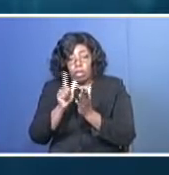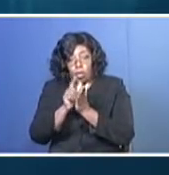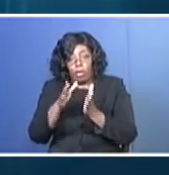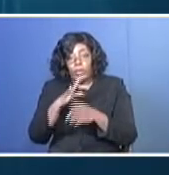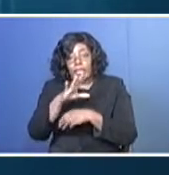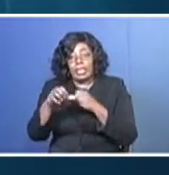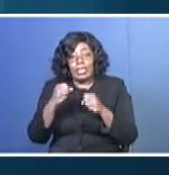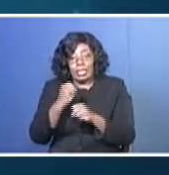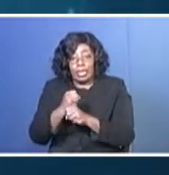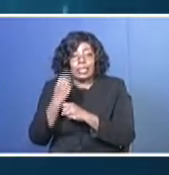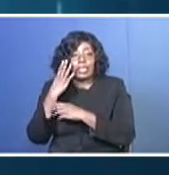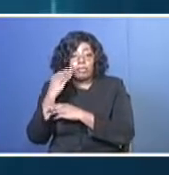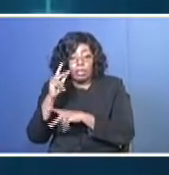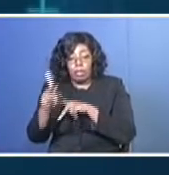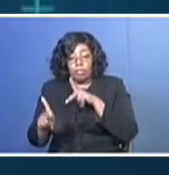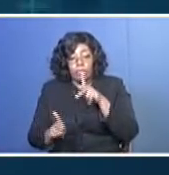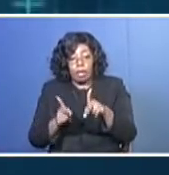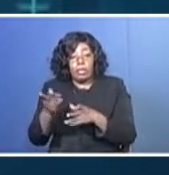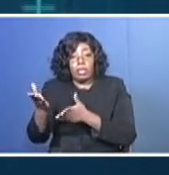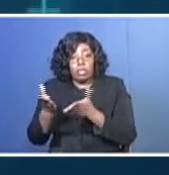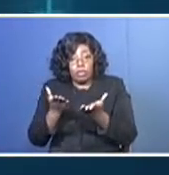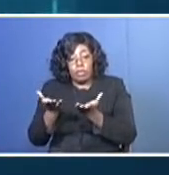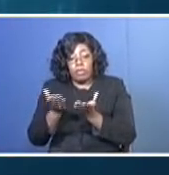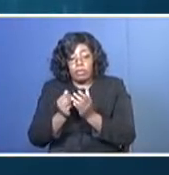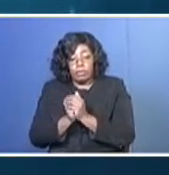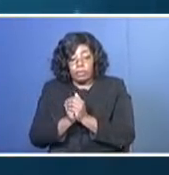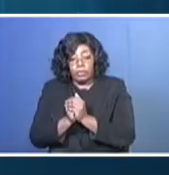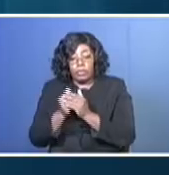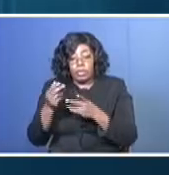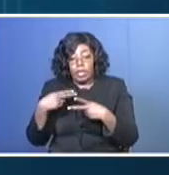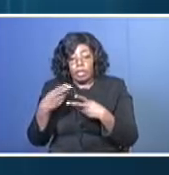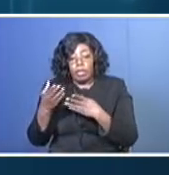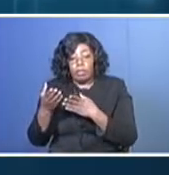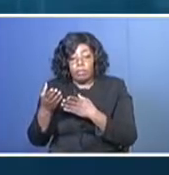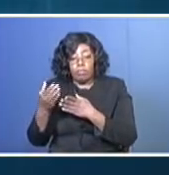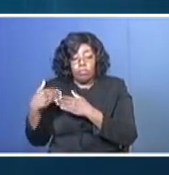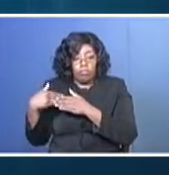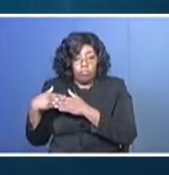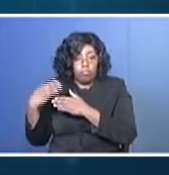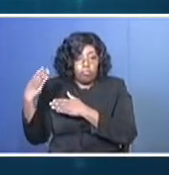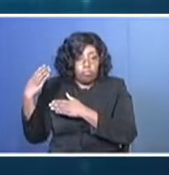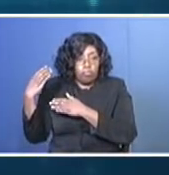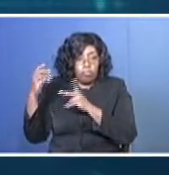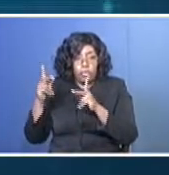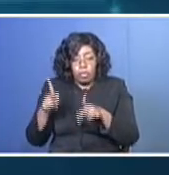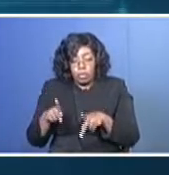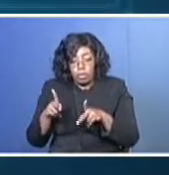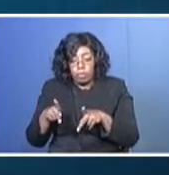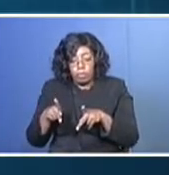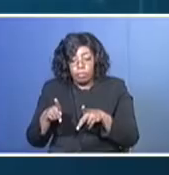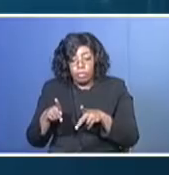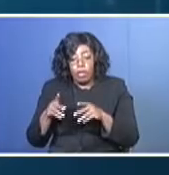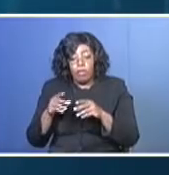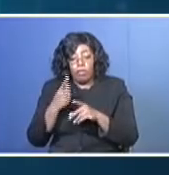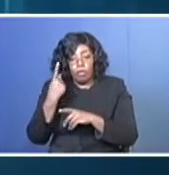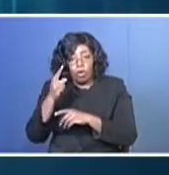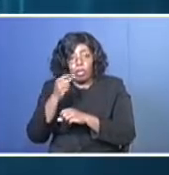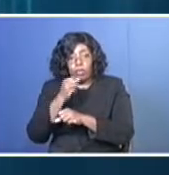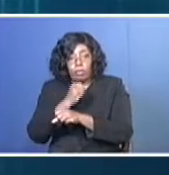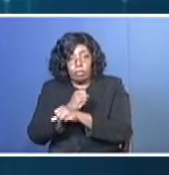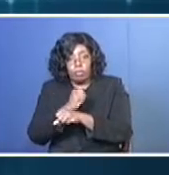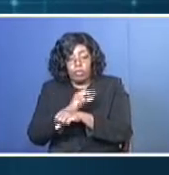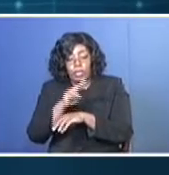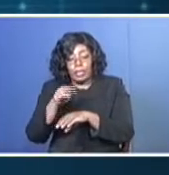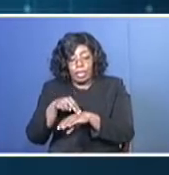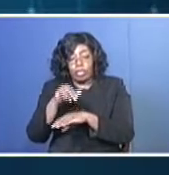years of experience in the public service, having served as chairperson of the Building NAD Contracts Committee, chairperson for the Operations Committee of the